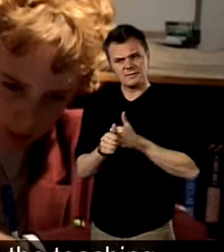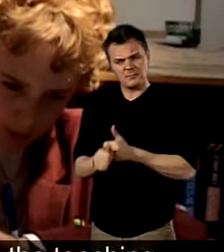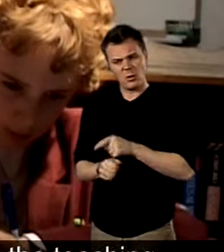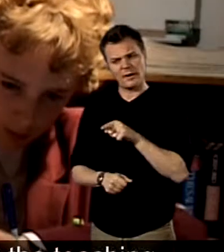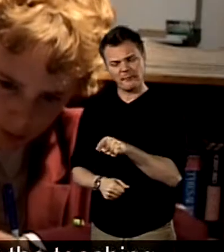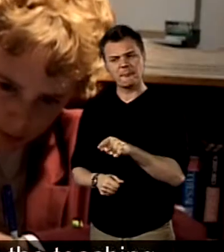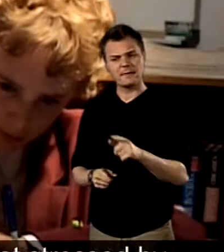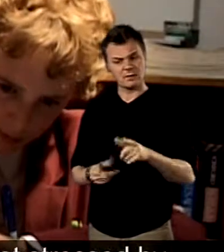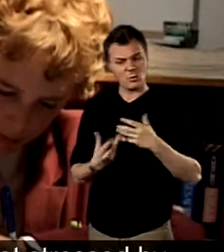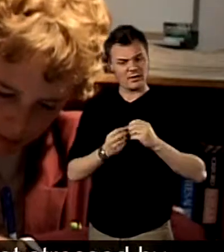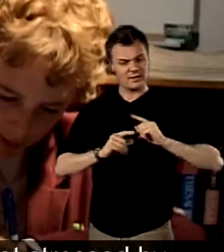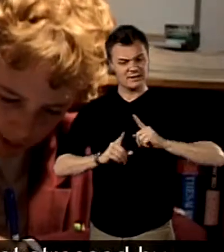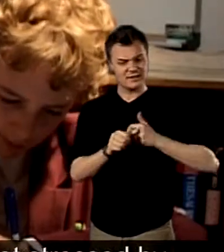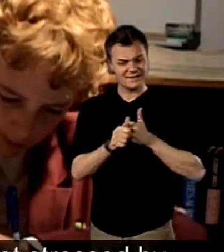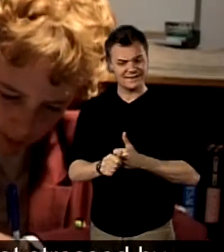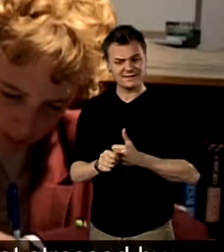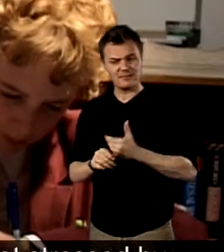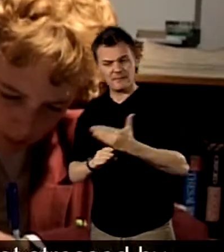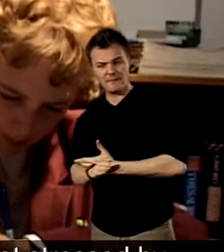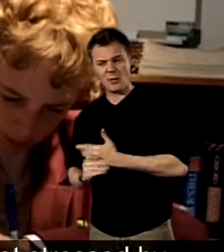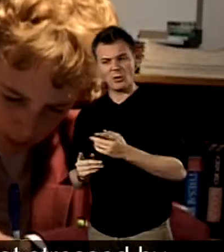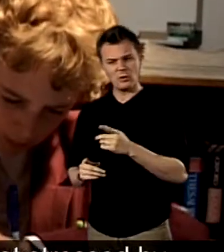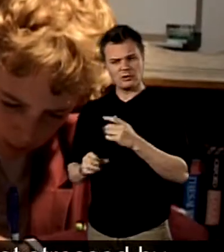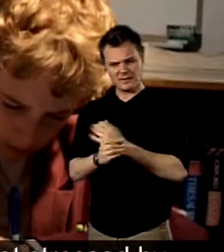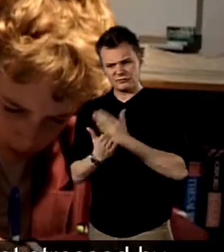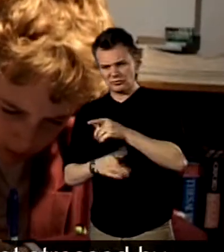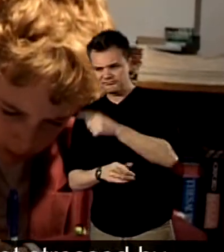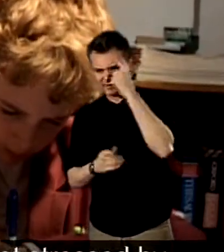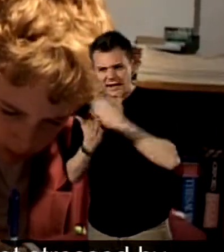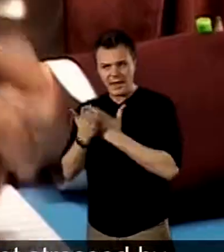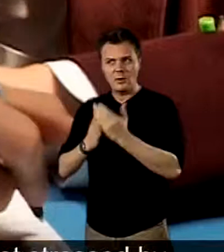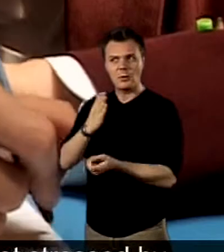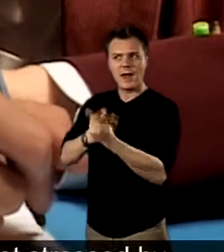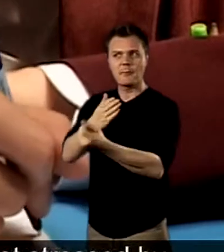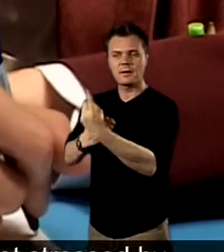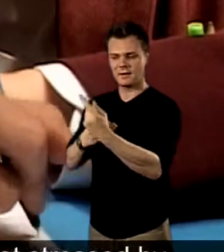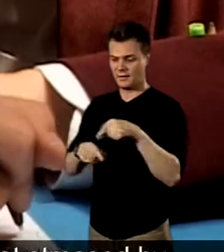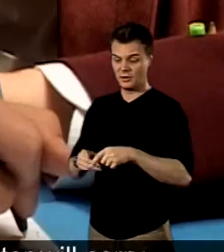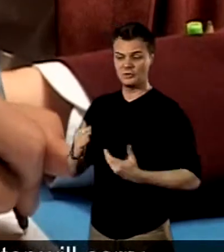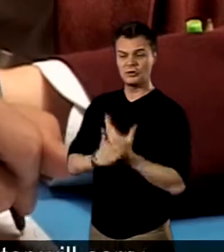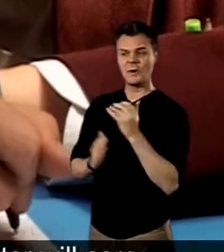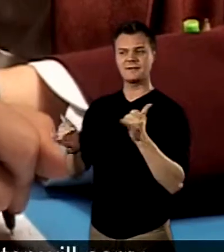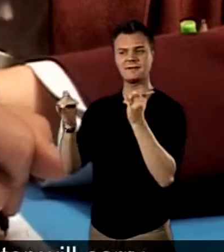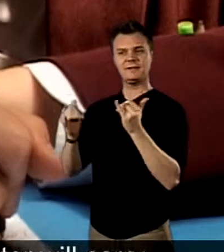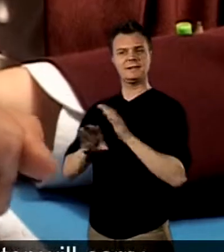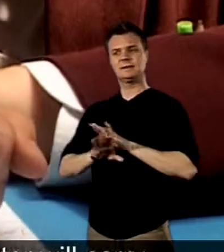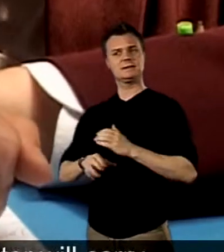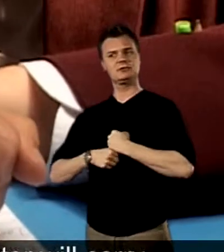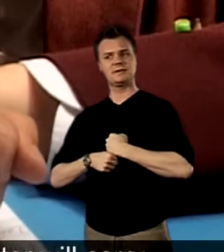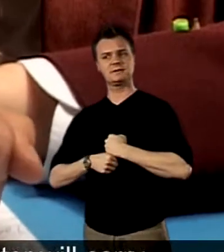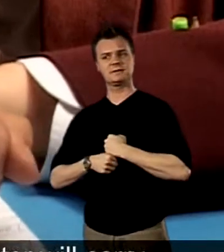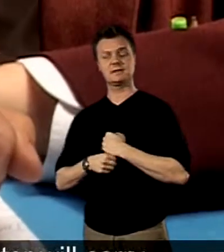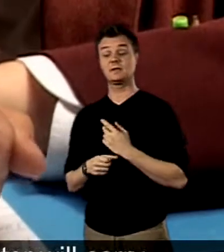that he feels clear about what's likely to happen and is not stressed by this new activity. Together, they have been writing a